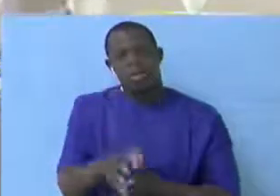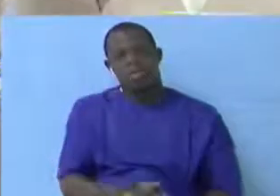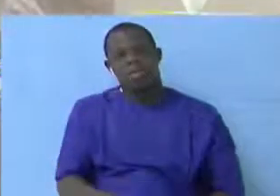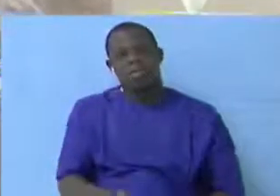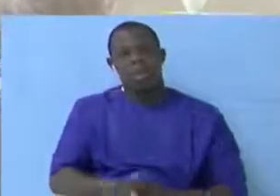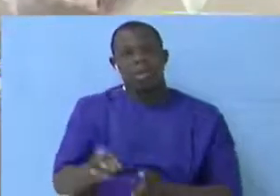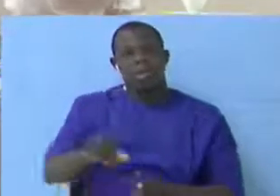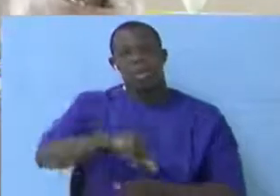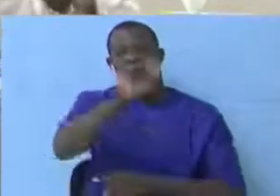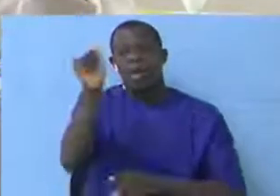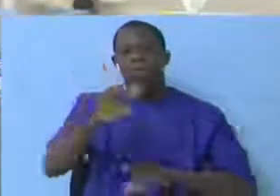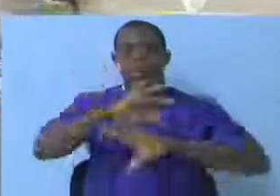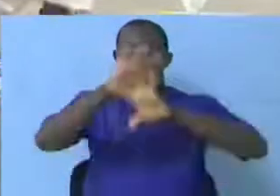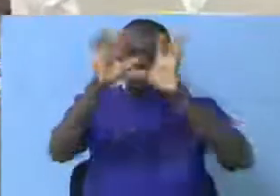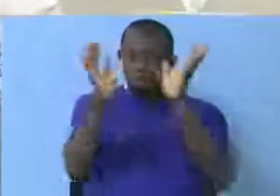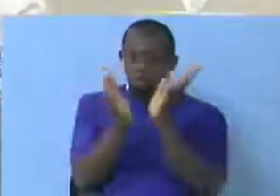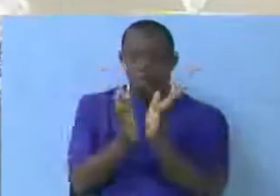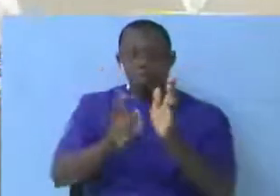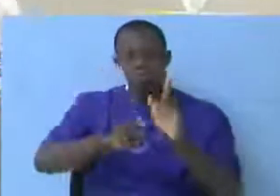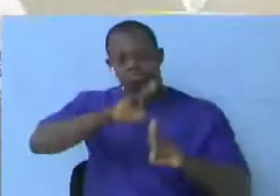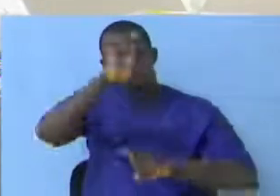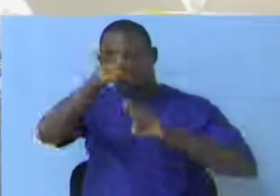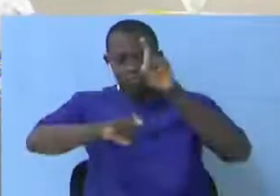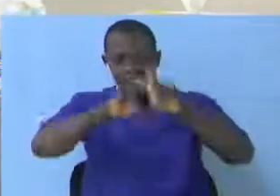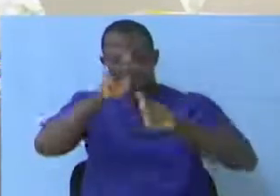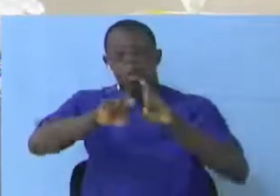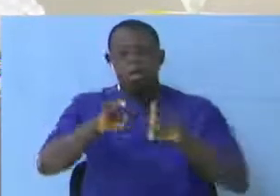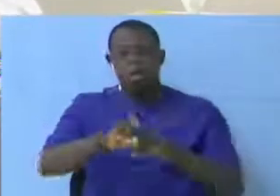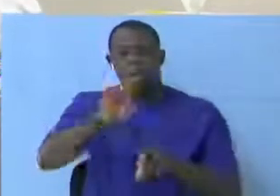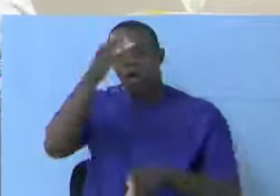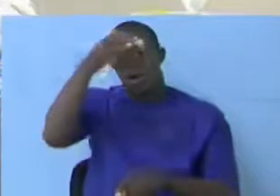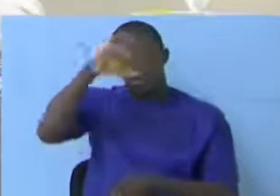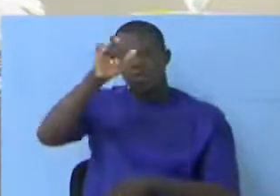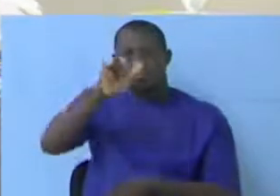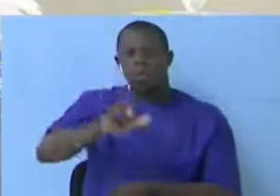And all these questions that Commissioner Kinte